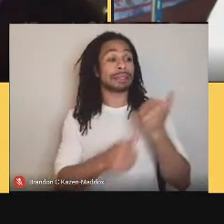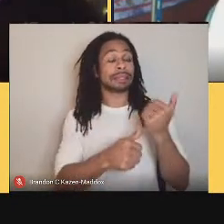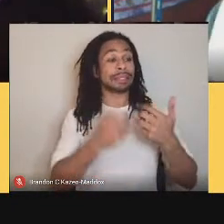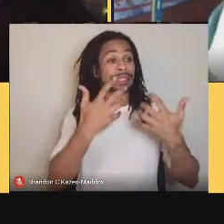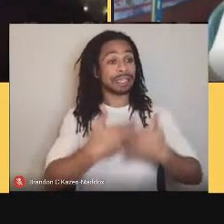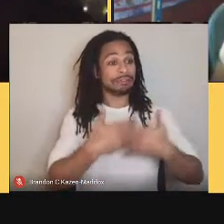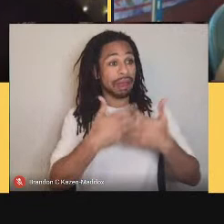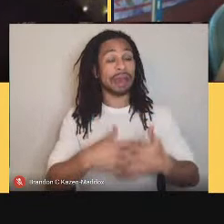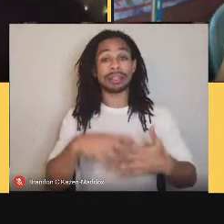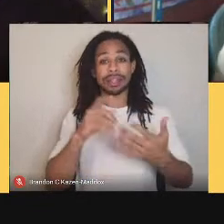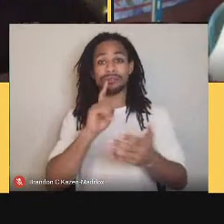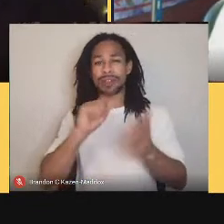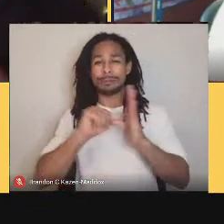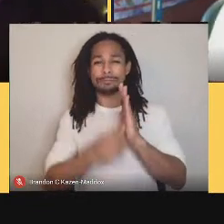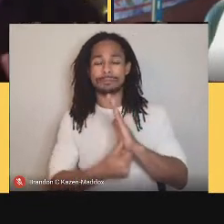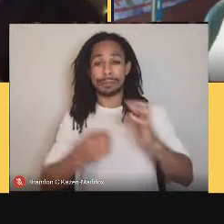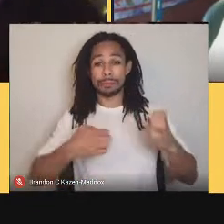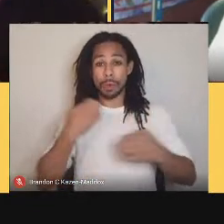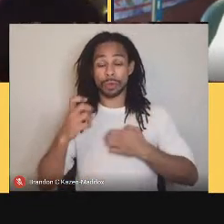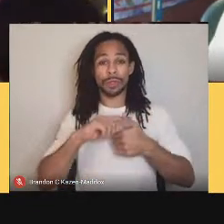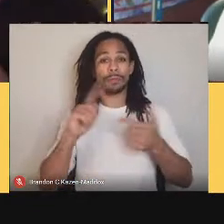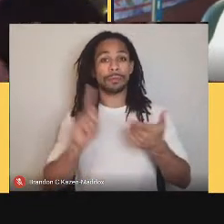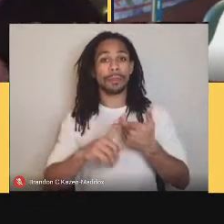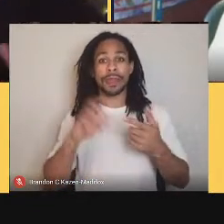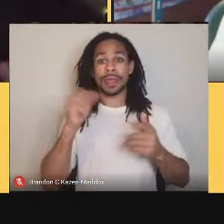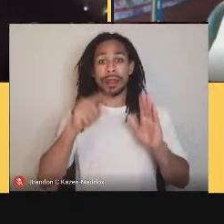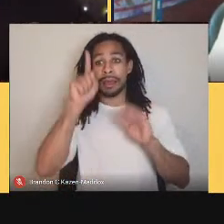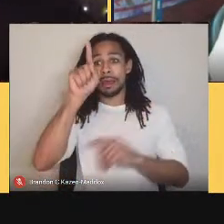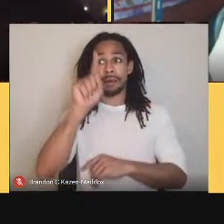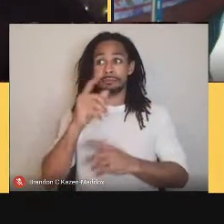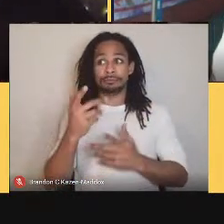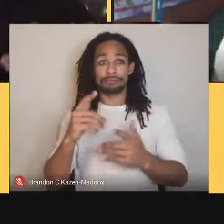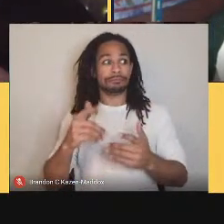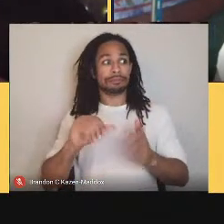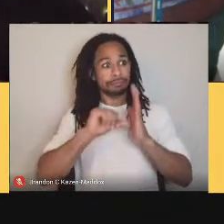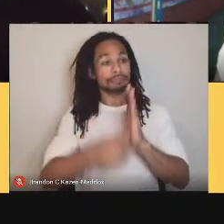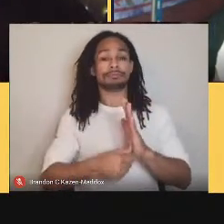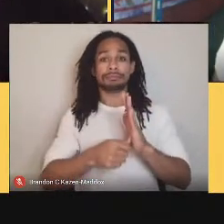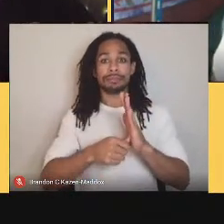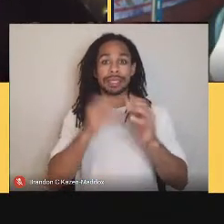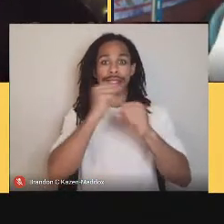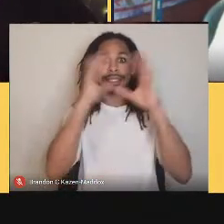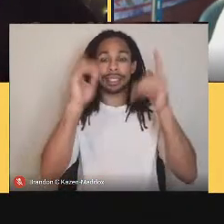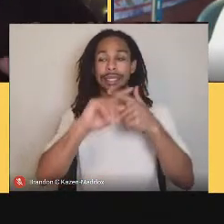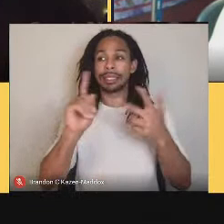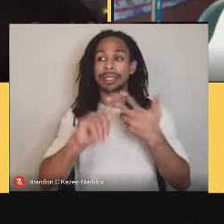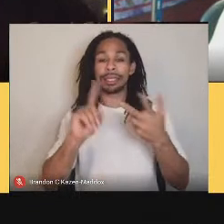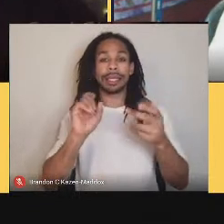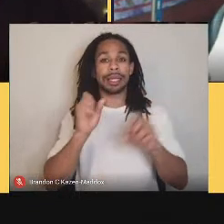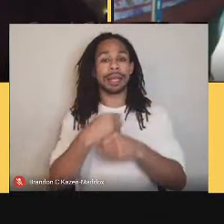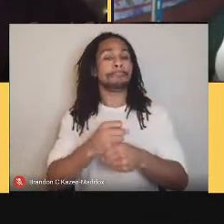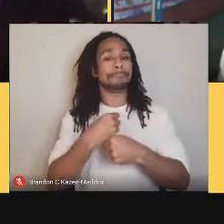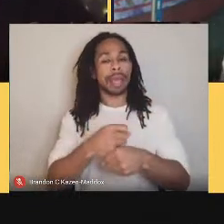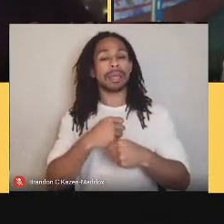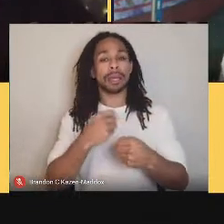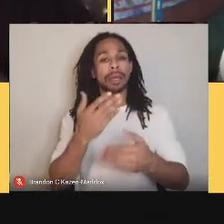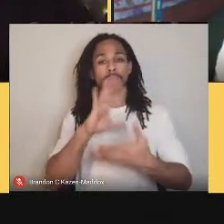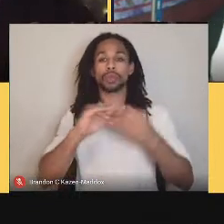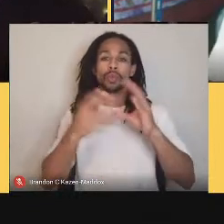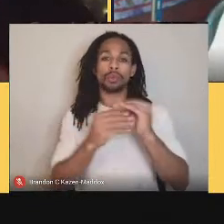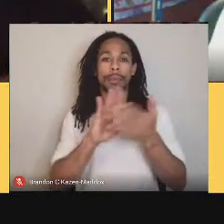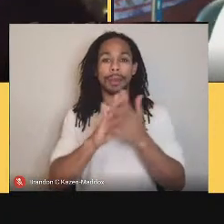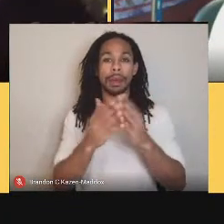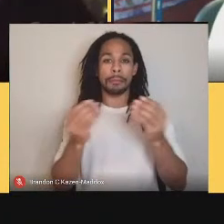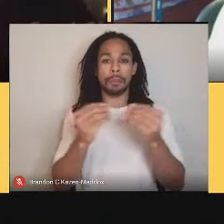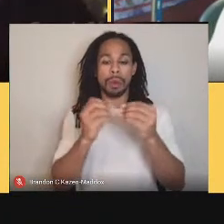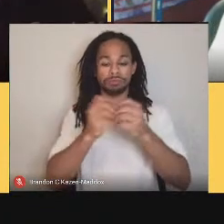underscores emotion. It can be explanatory for the scene. It can fill out a story into three dimensions. And there's a lot of discussion